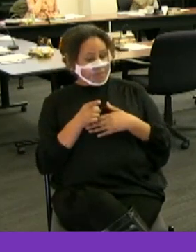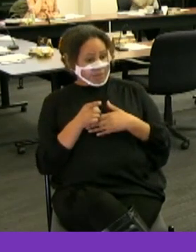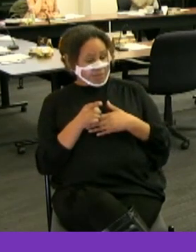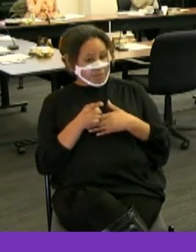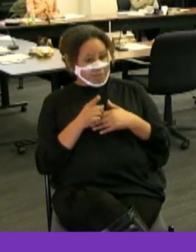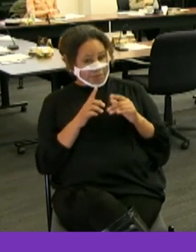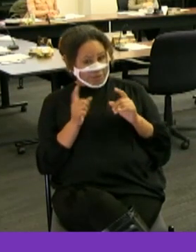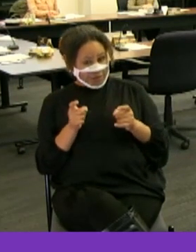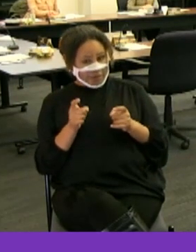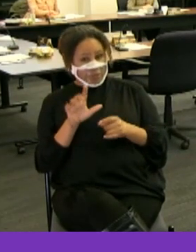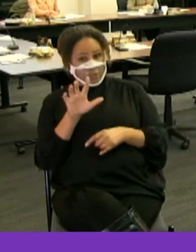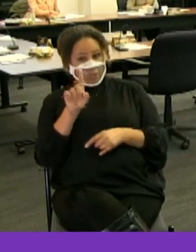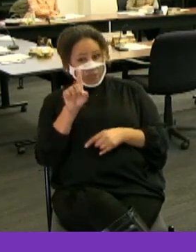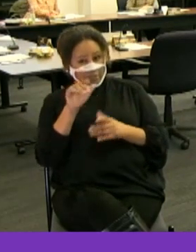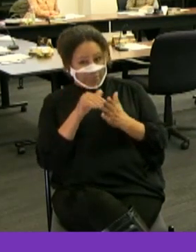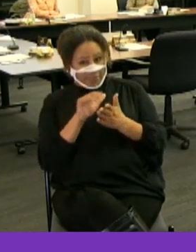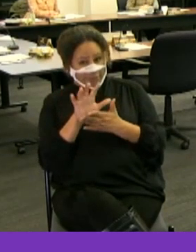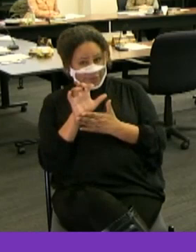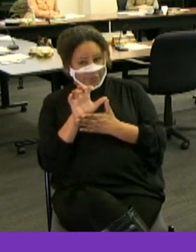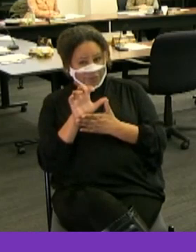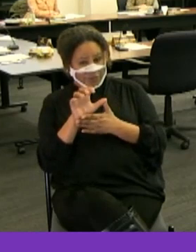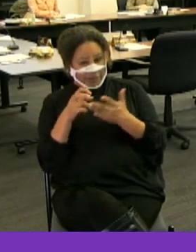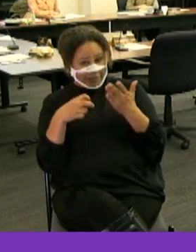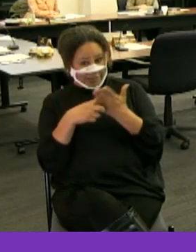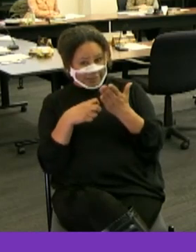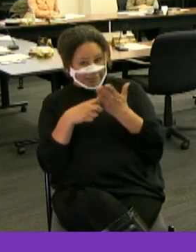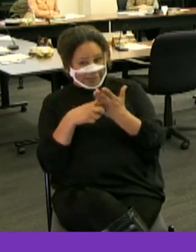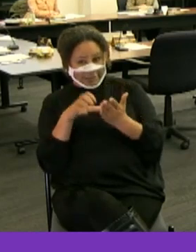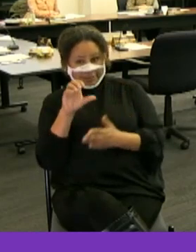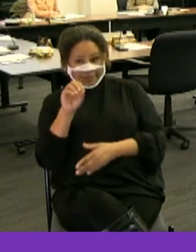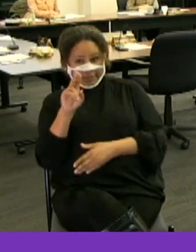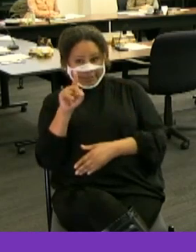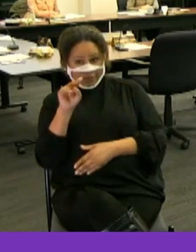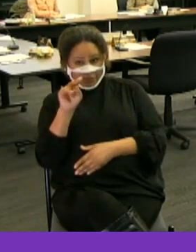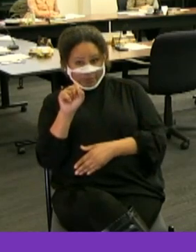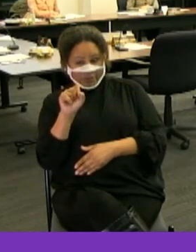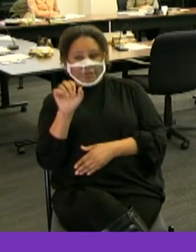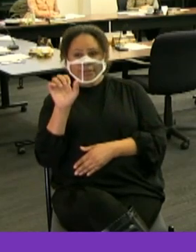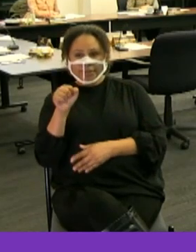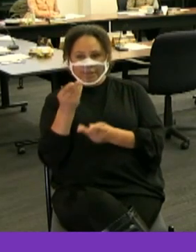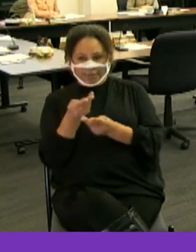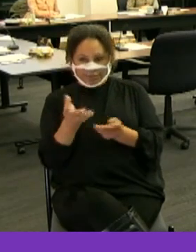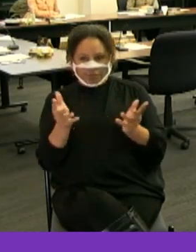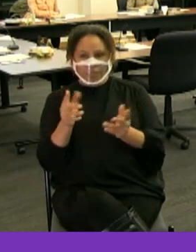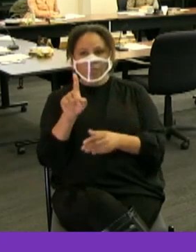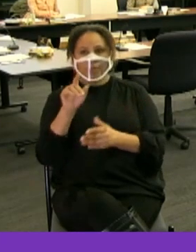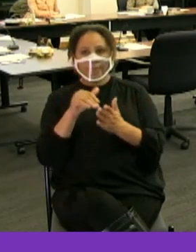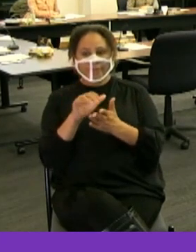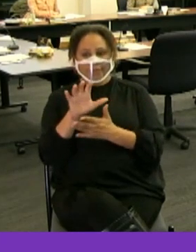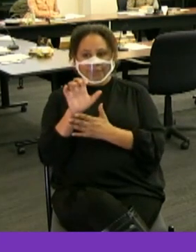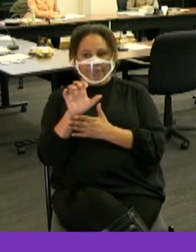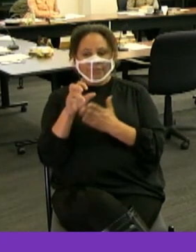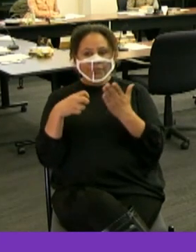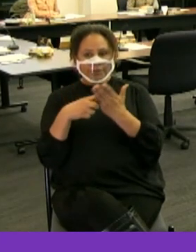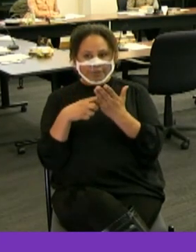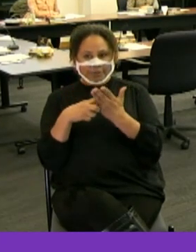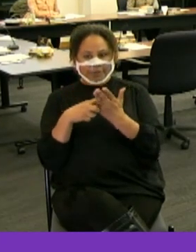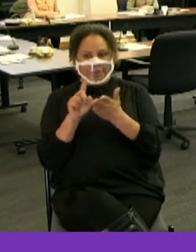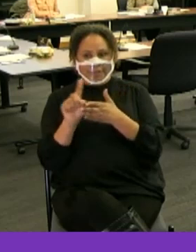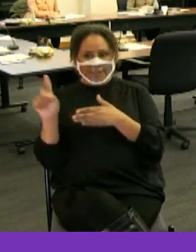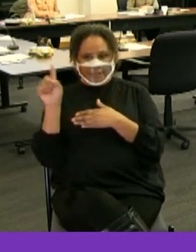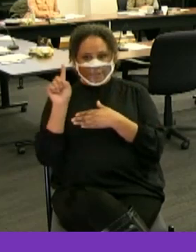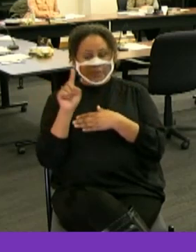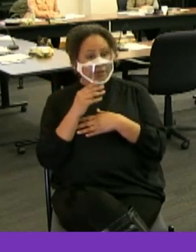1,500 tickets. Is that coupons? Is that what my understanding is? Yeah, they distributed 1,500. Okay. Are they going